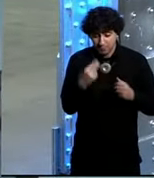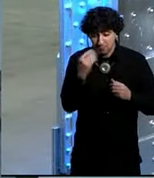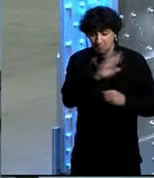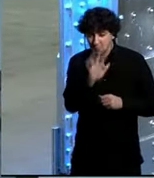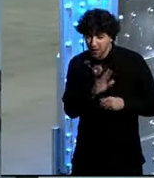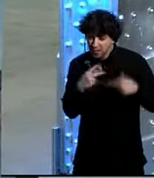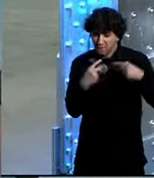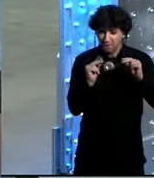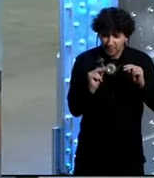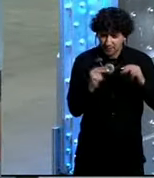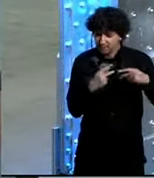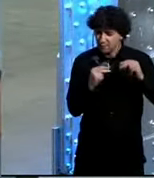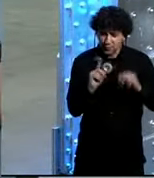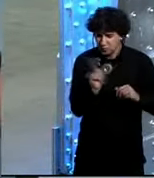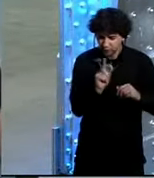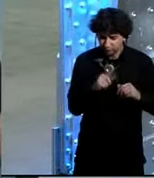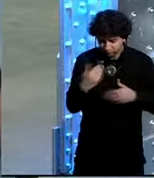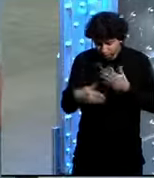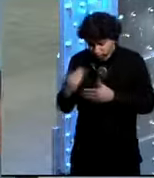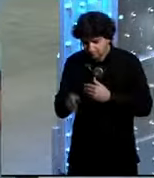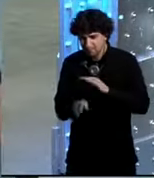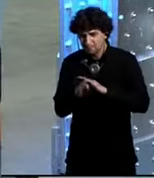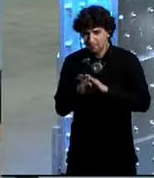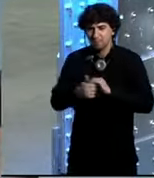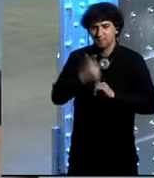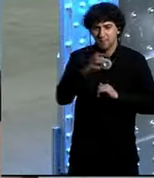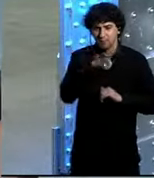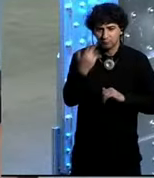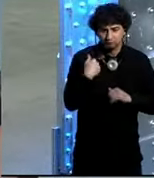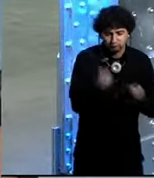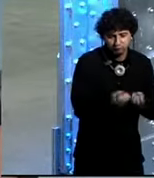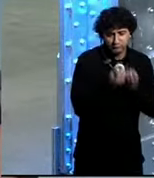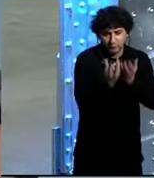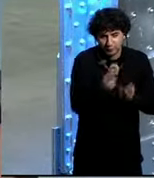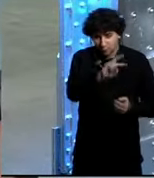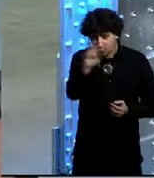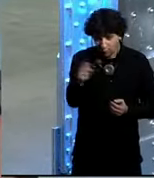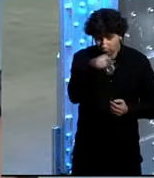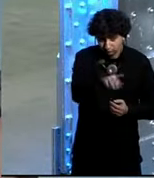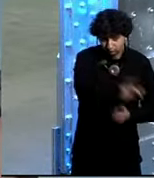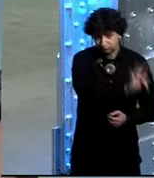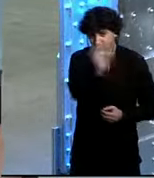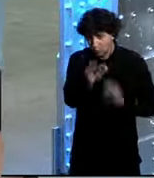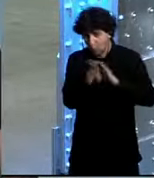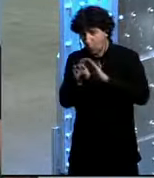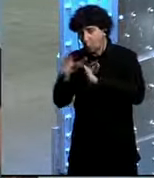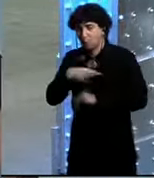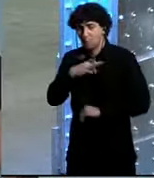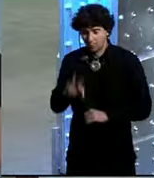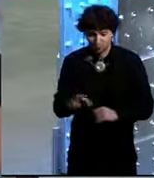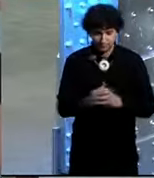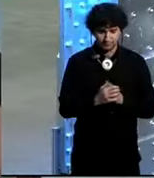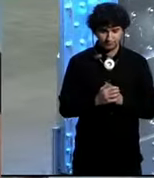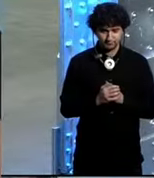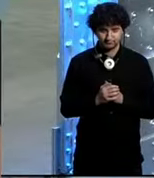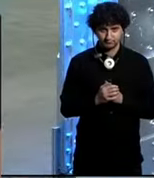experimentation. I think that's also the other side of the coin, I think, to that process. Yo quería añadir,